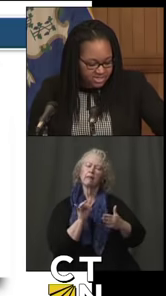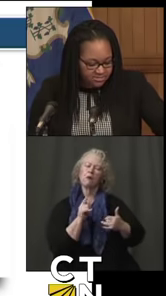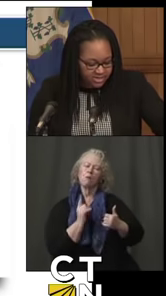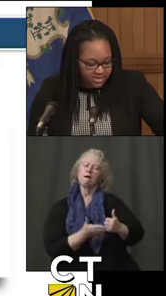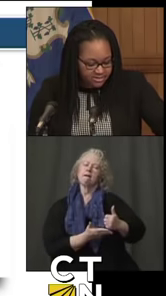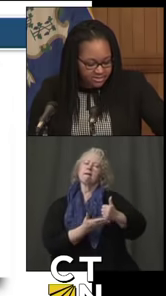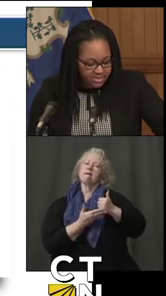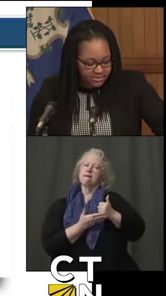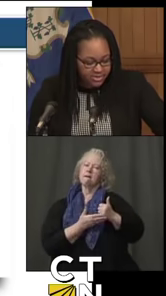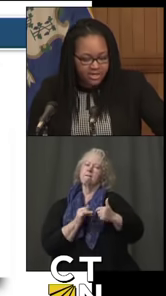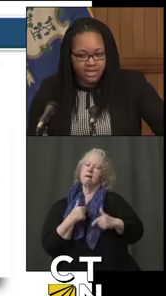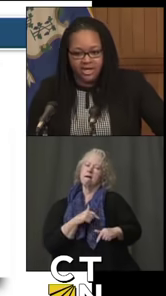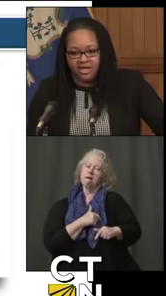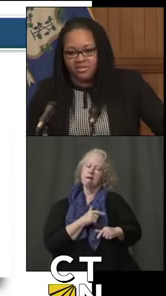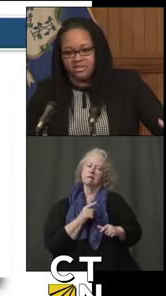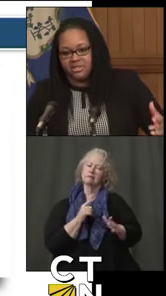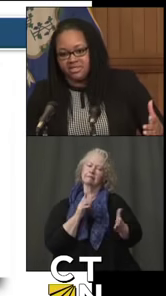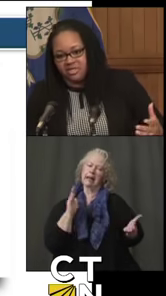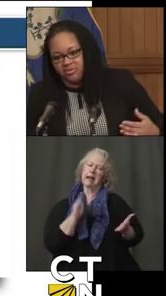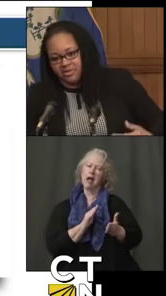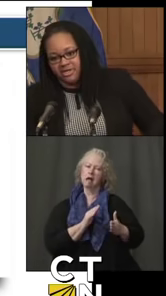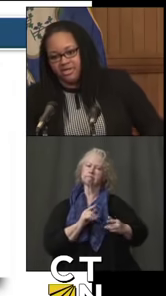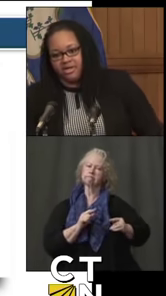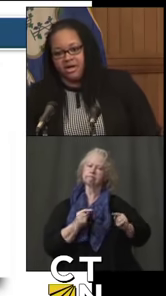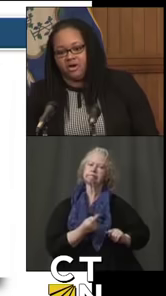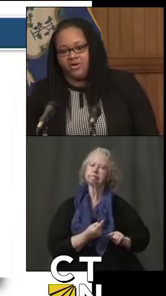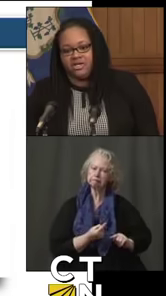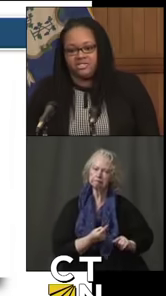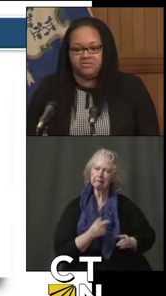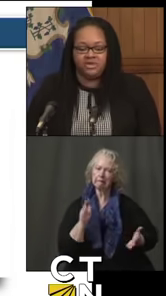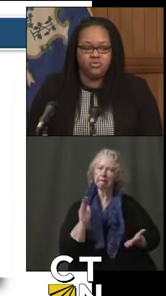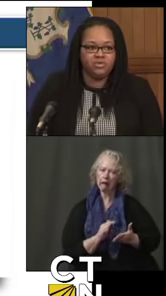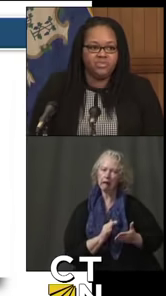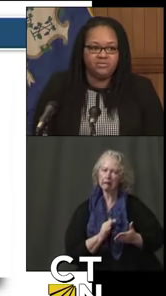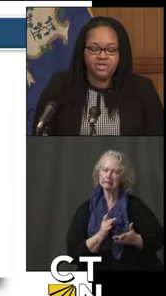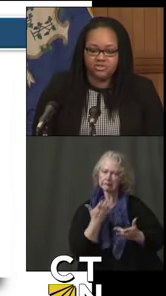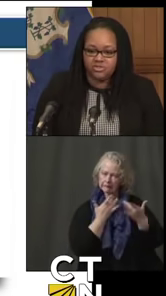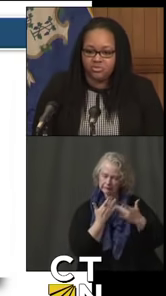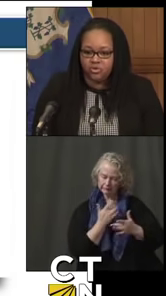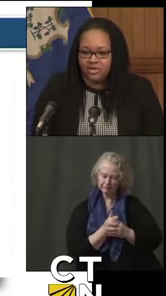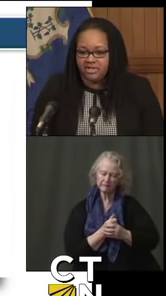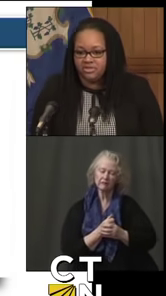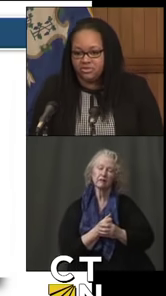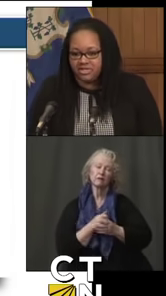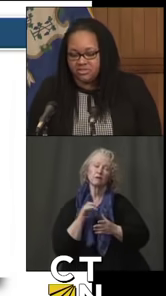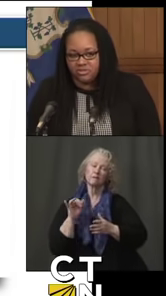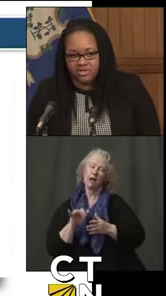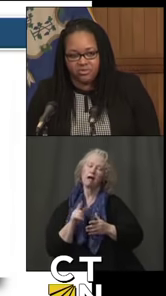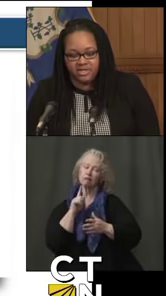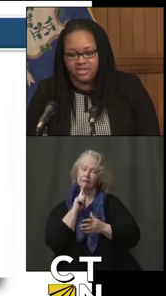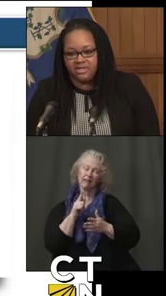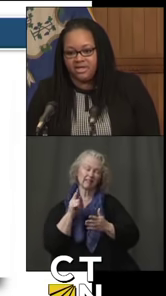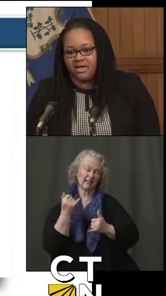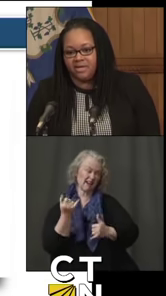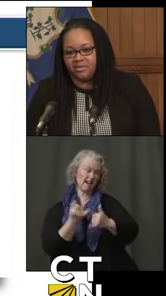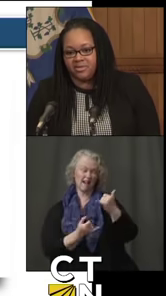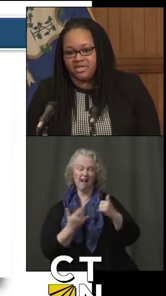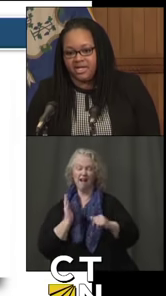more significant. So in summary, our rainy day fund will be a major support in